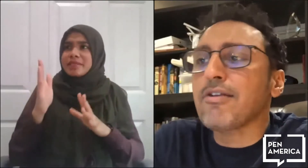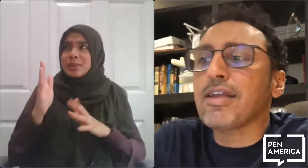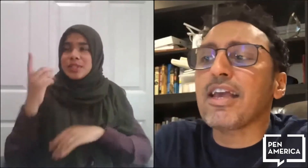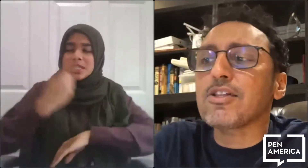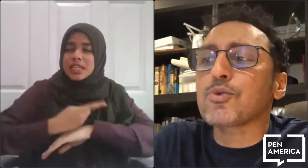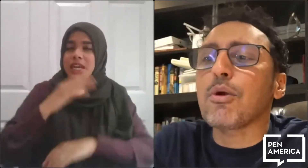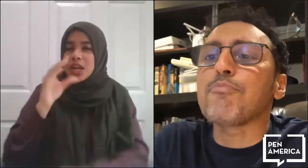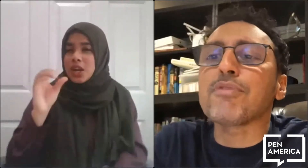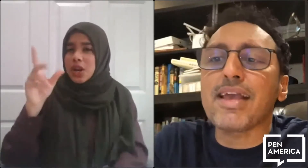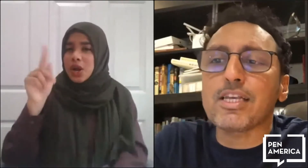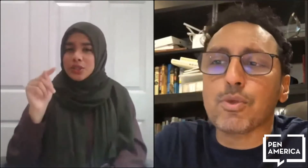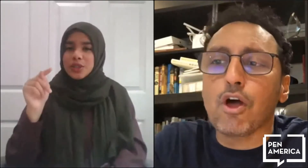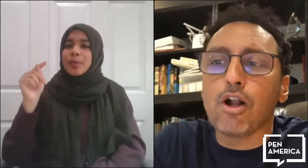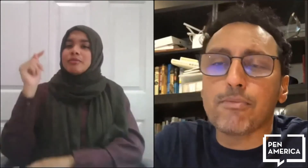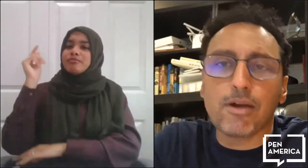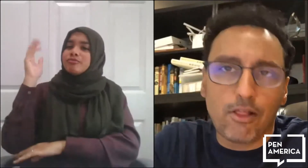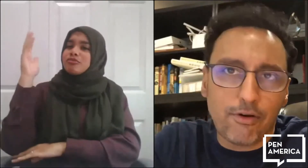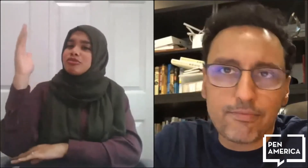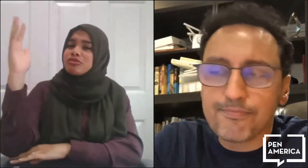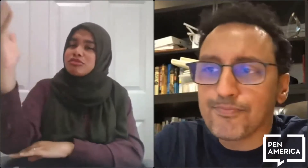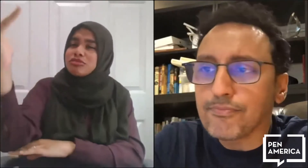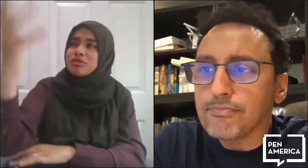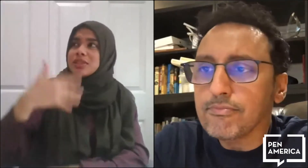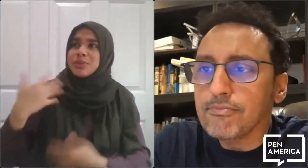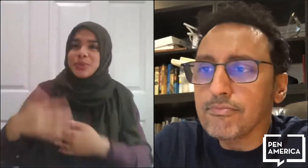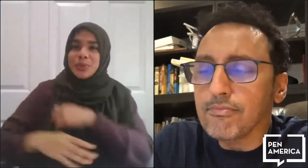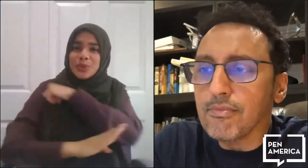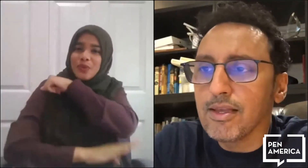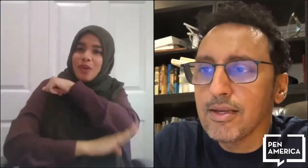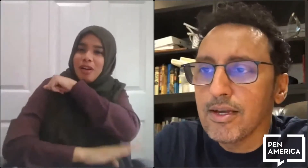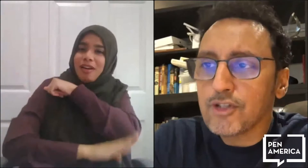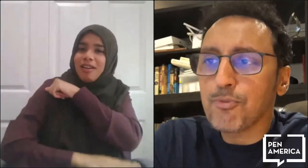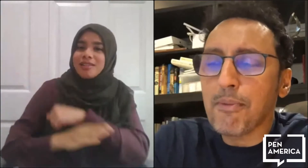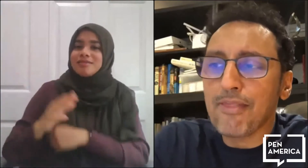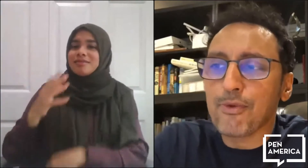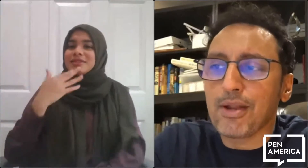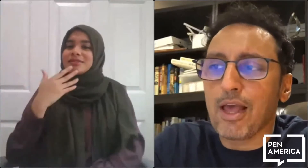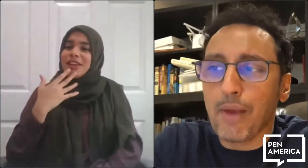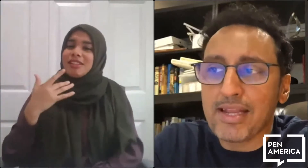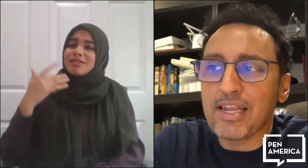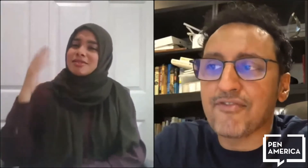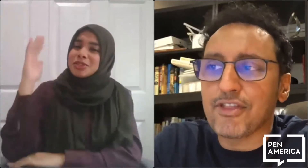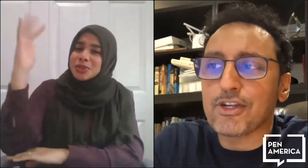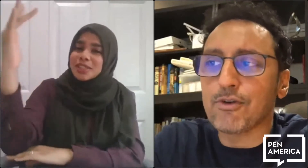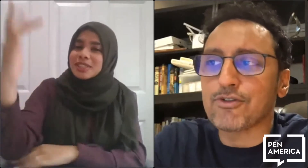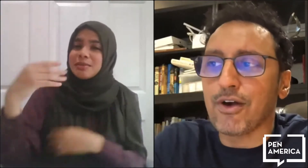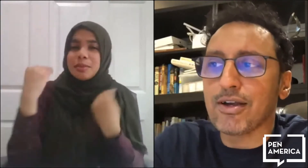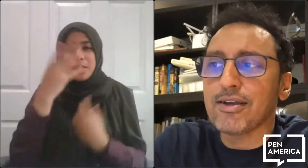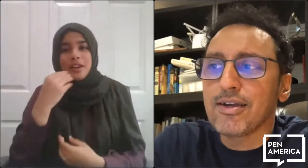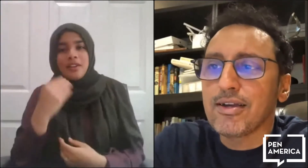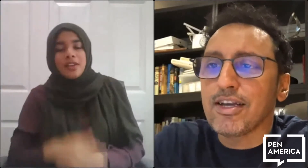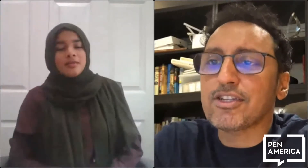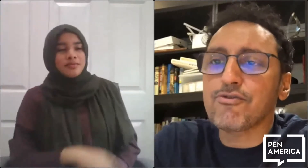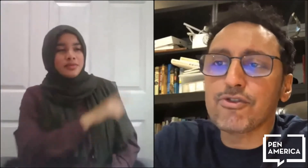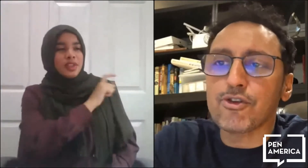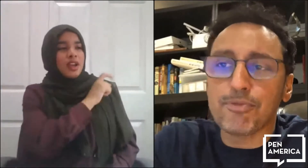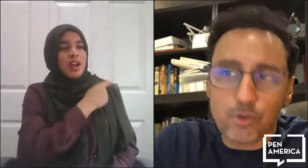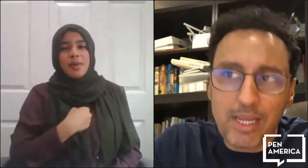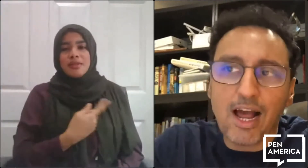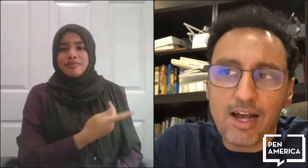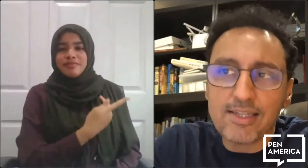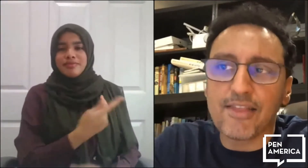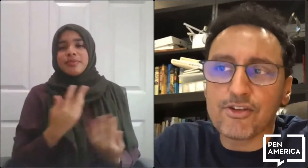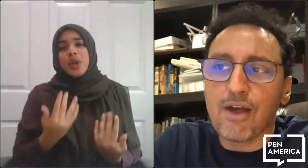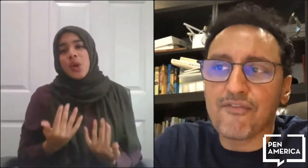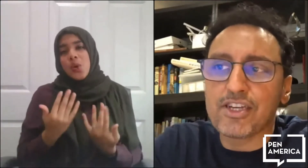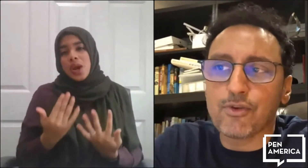The surrounding hills were ablaze with autumn color. As Trooper Matthew and I waited for the tow truck, his cruiser